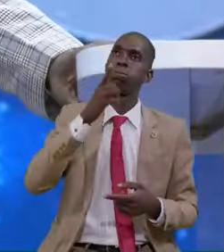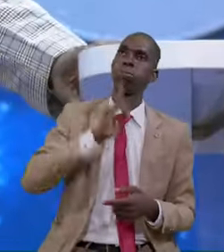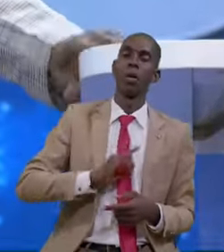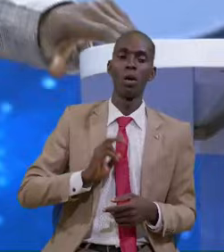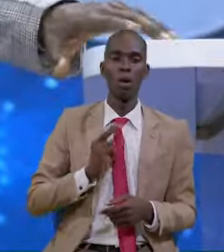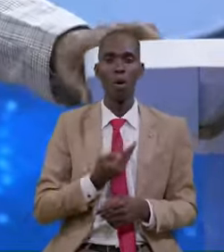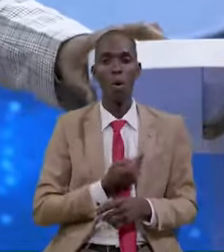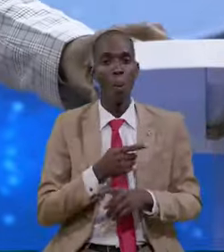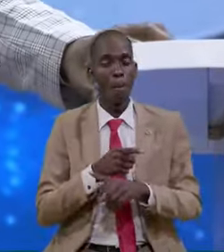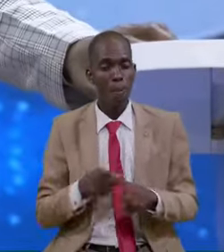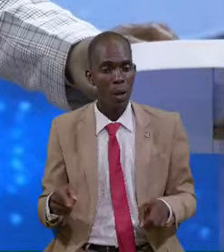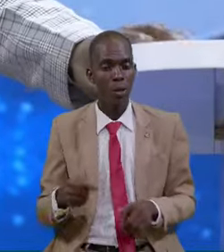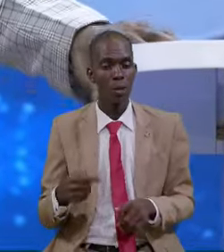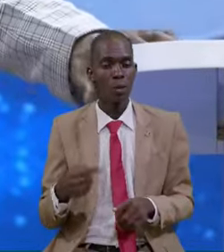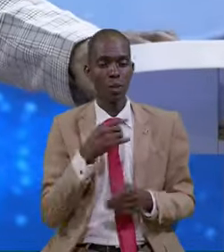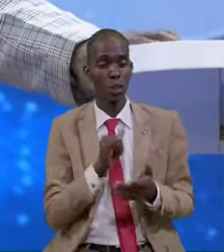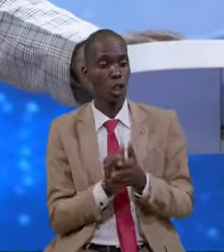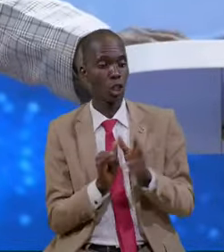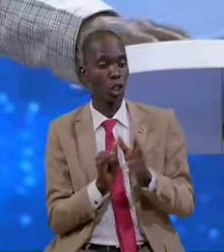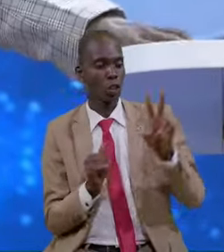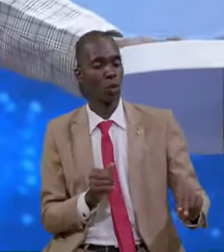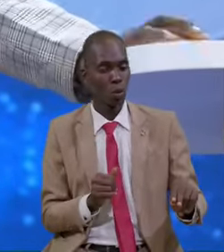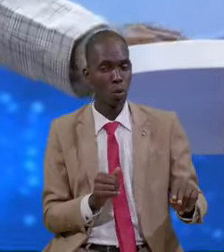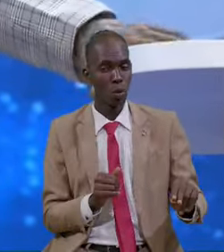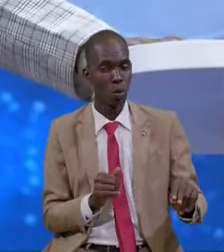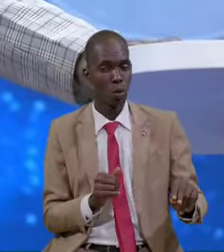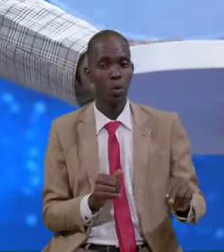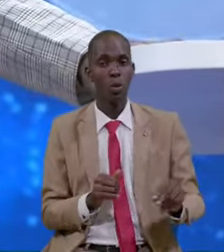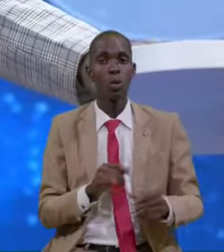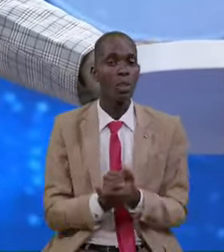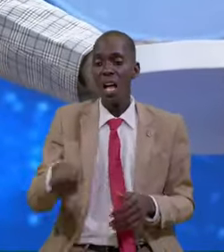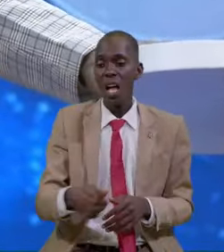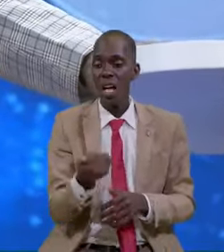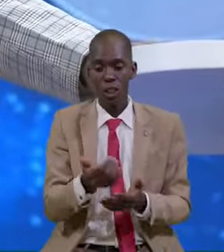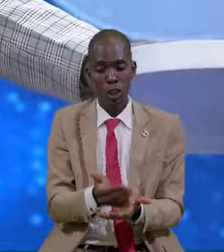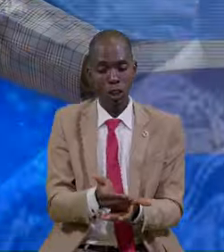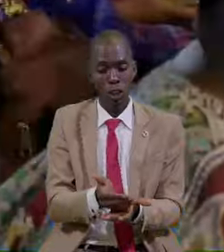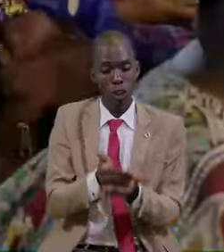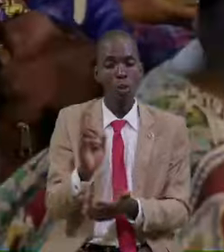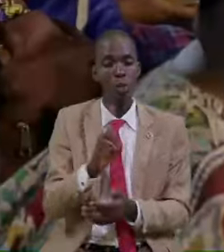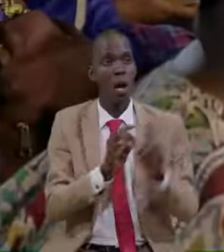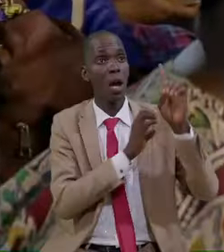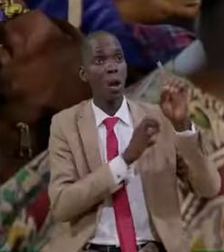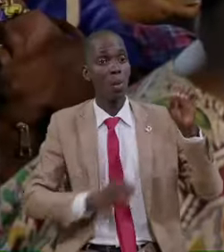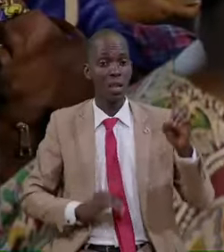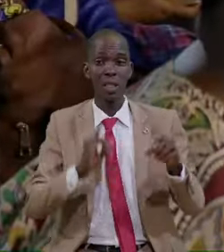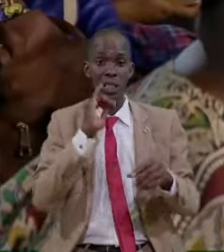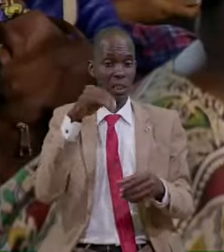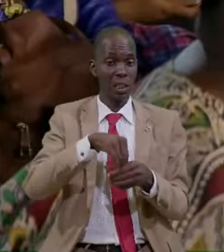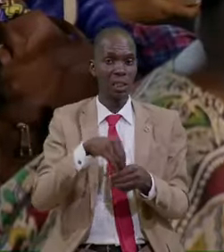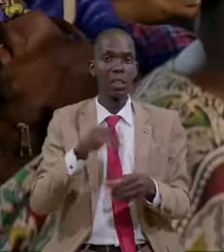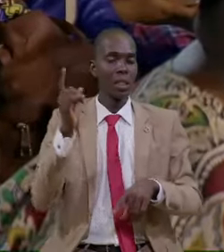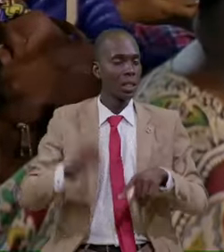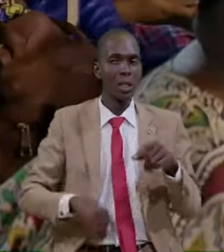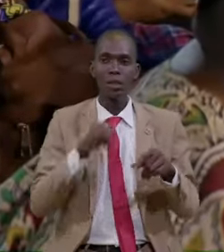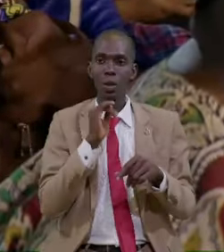Any ship where Christ Emmanuel is will never drown. You'll never be drowned